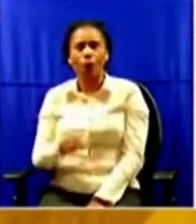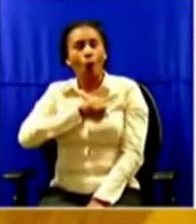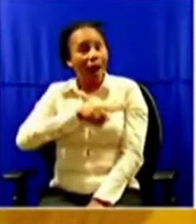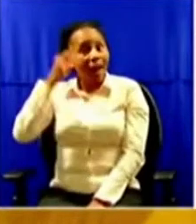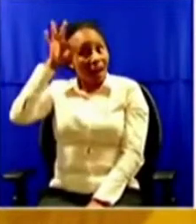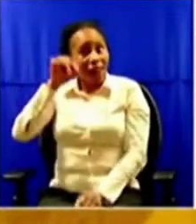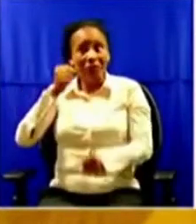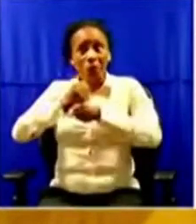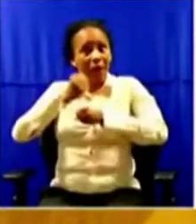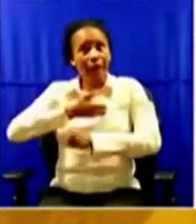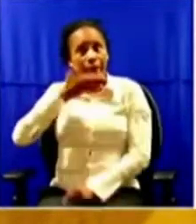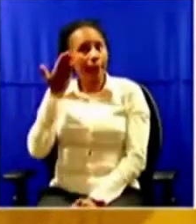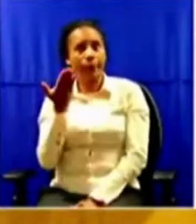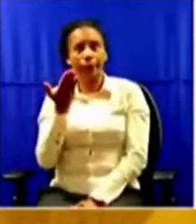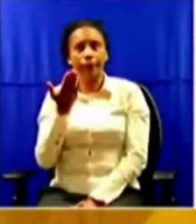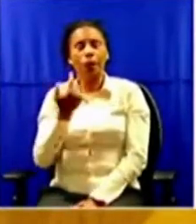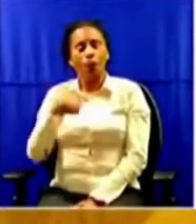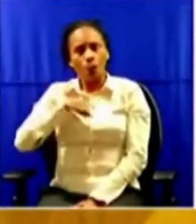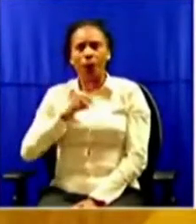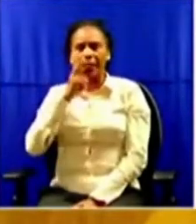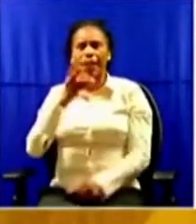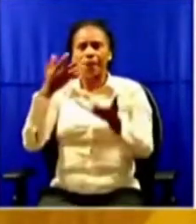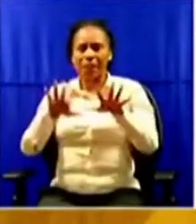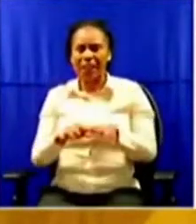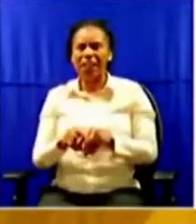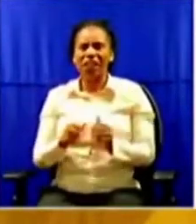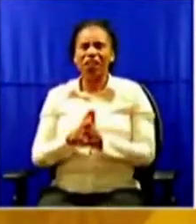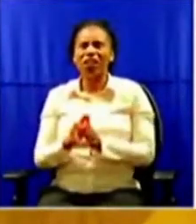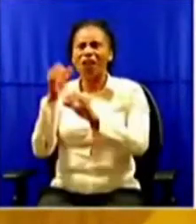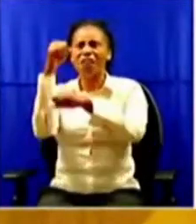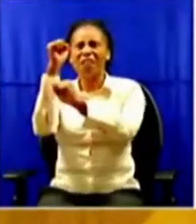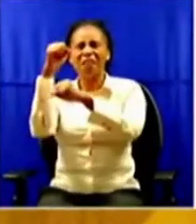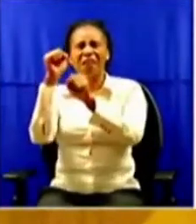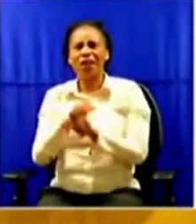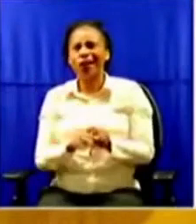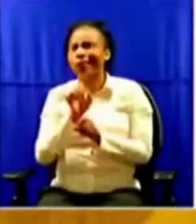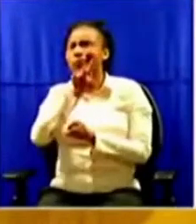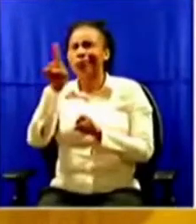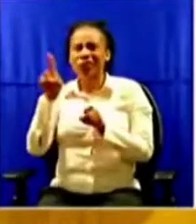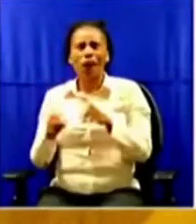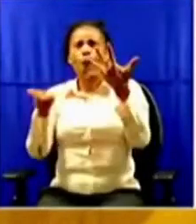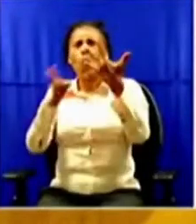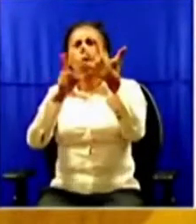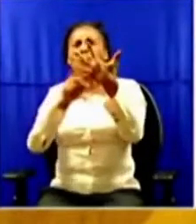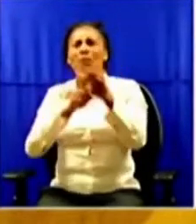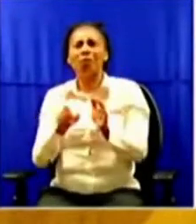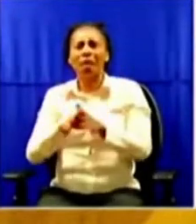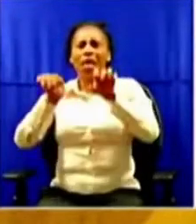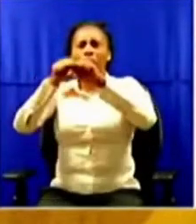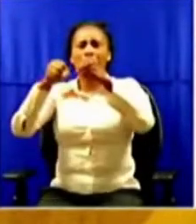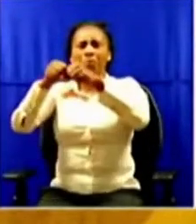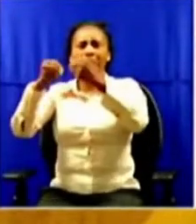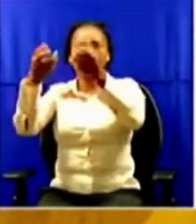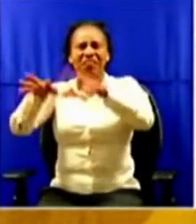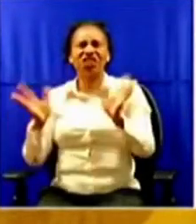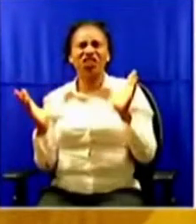working. We have all seen the factories with the dusty, broken windows, shut for months as businesses have moved out.